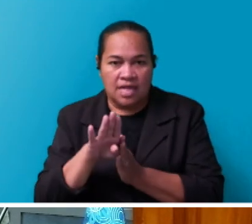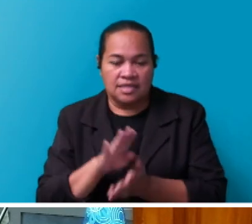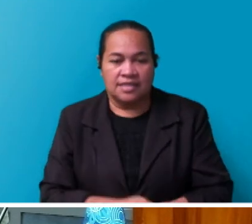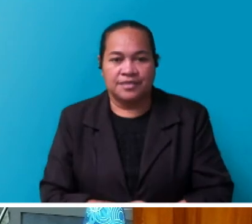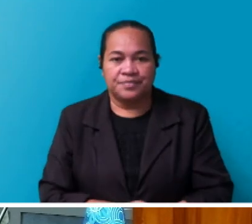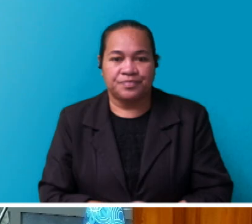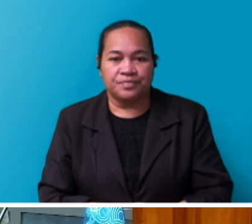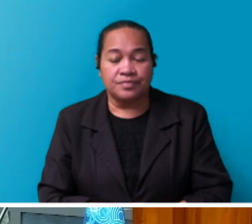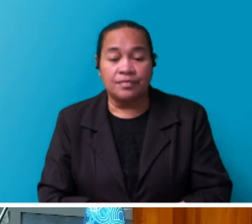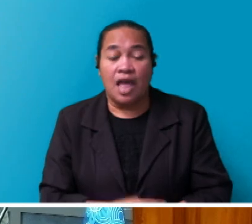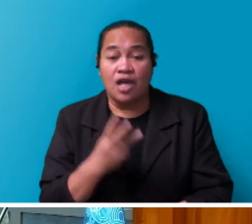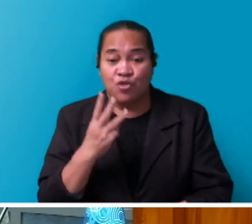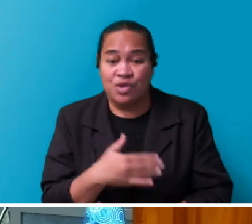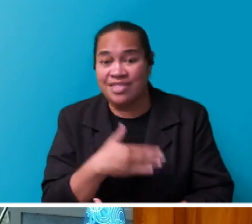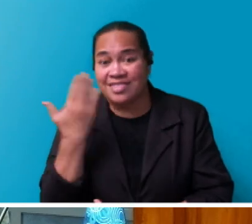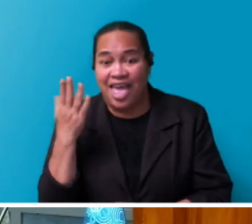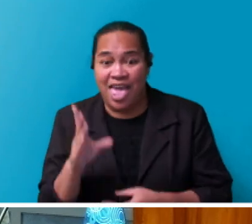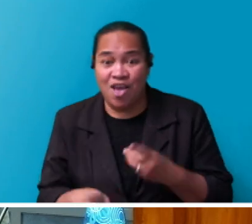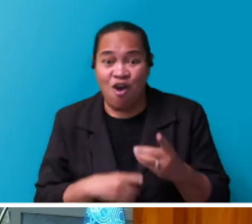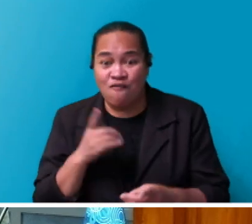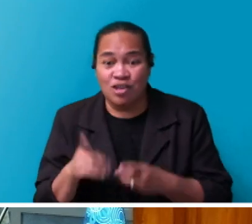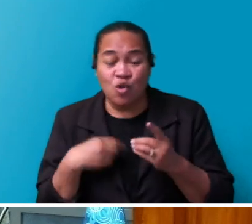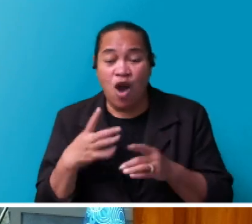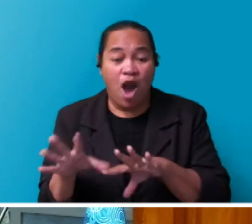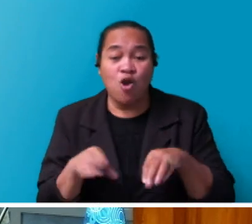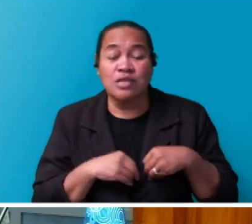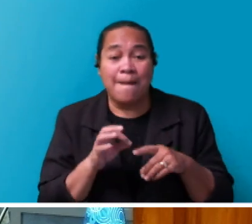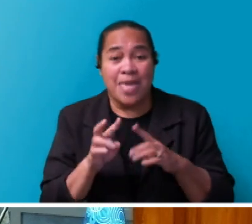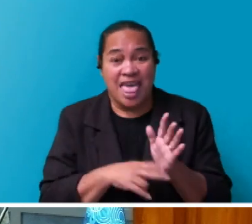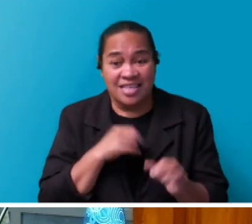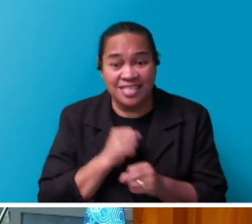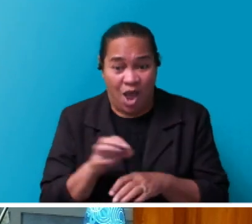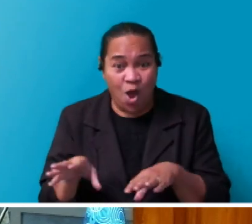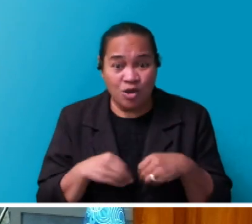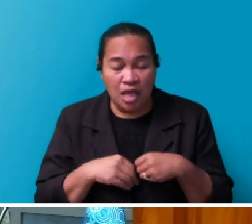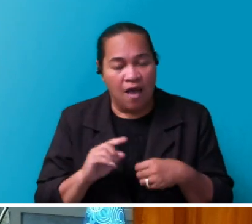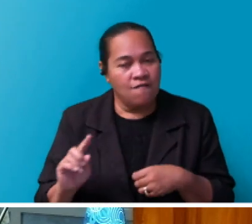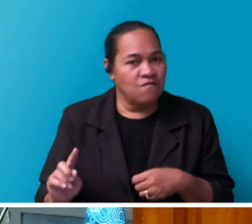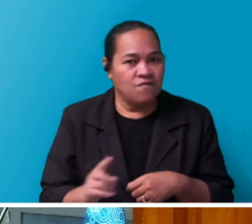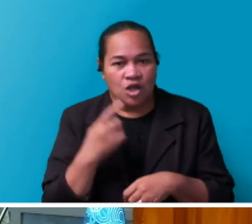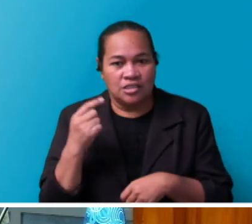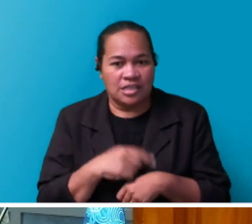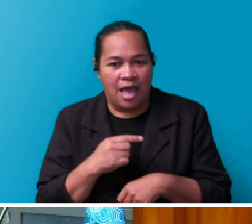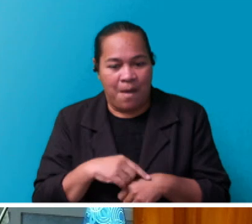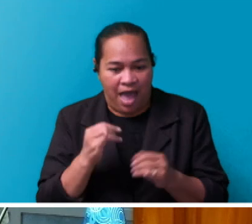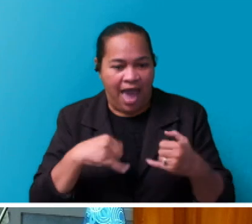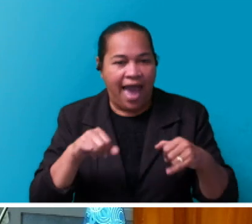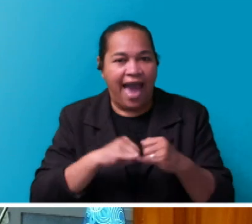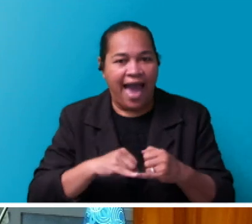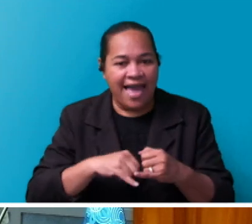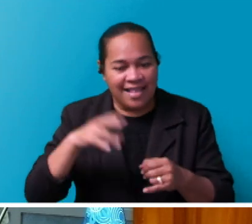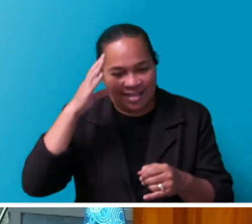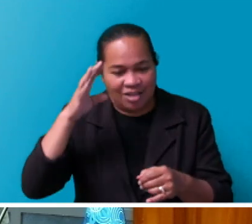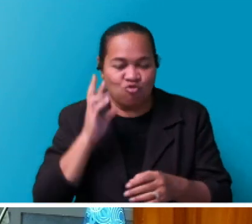Speaker, sir, the three-day conference hosted by PNG is the first Pacific Island nation representing